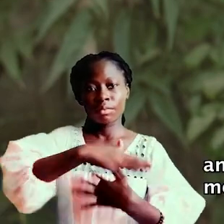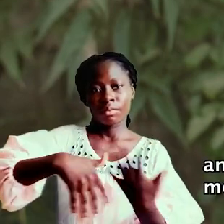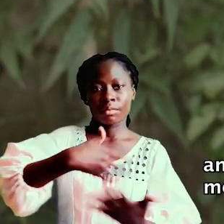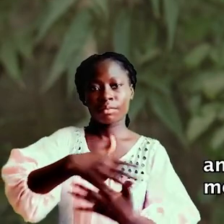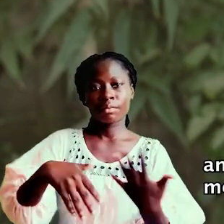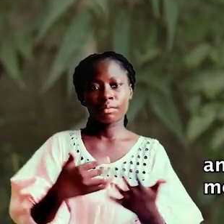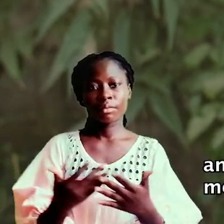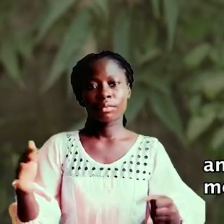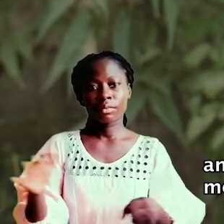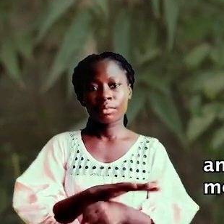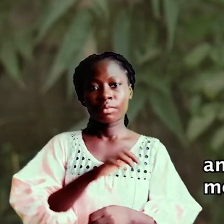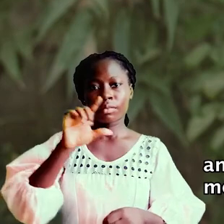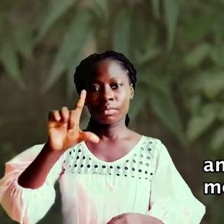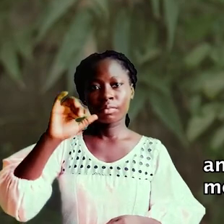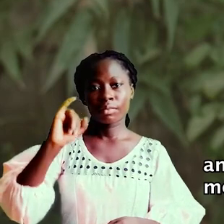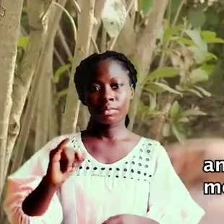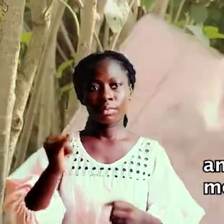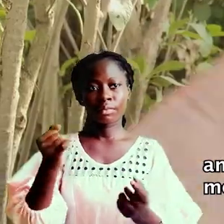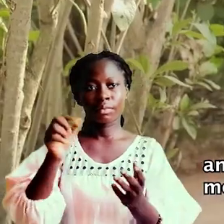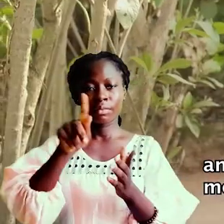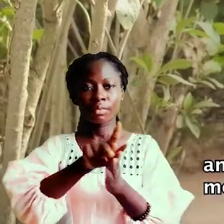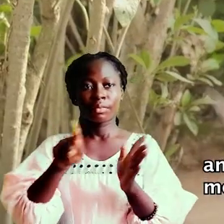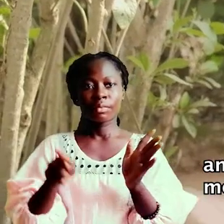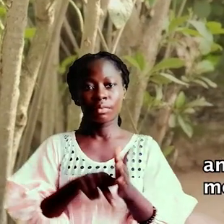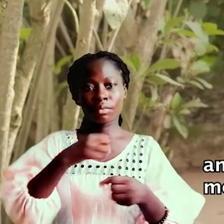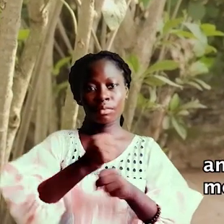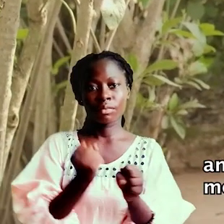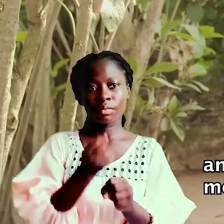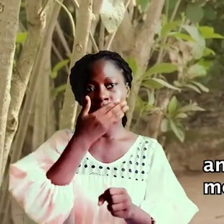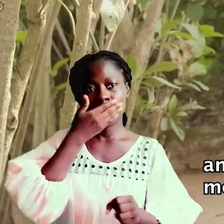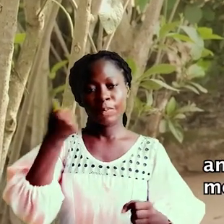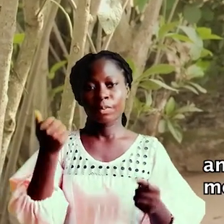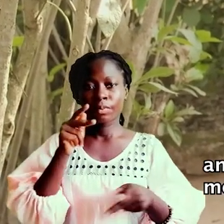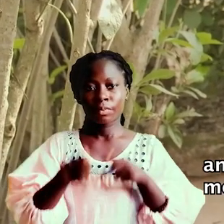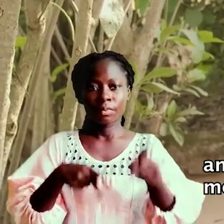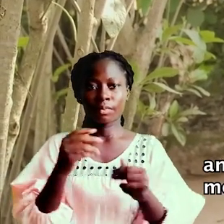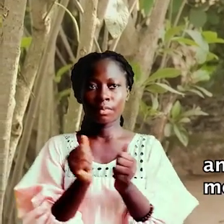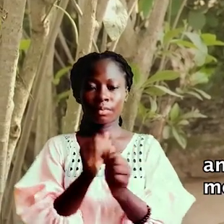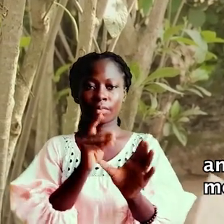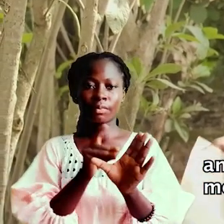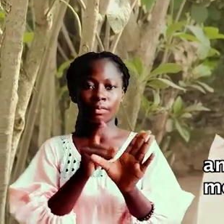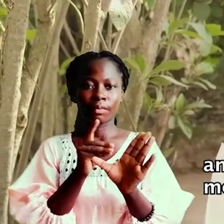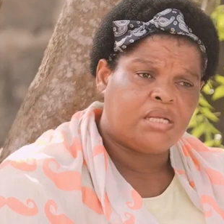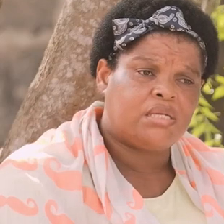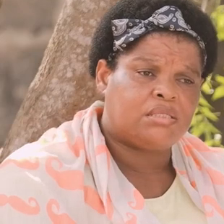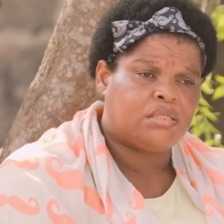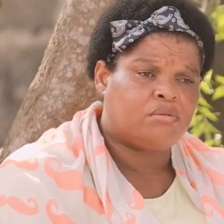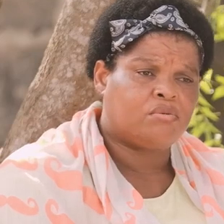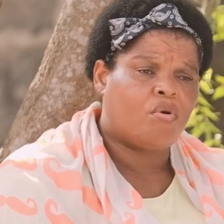and full implementation of legislations and policies meant to better the lives of people with disabilities.